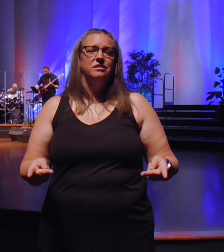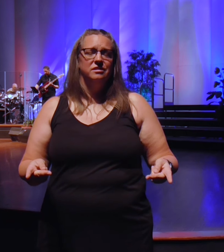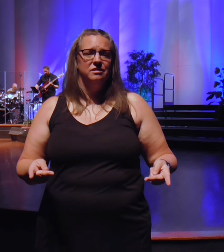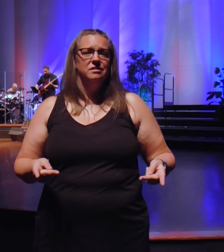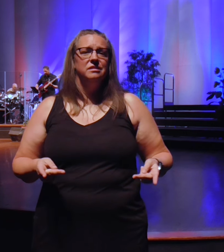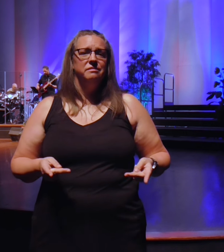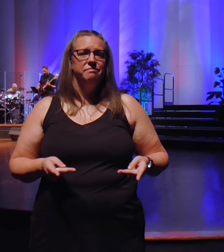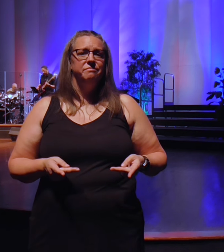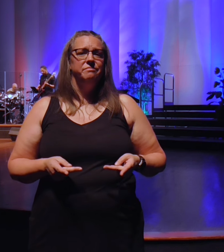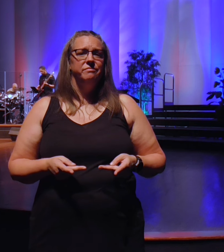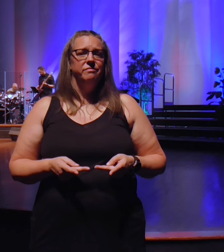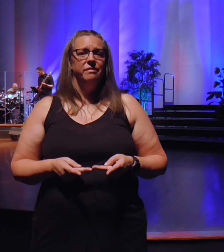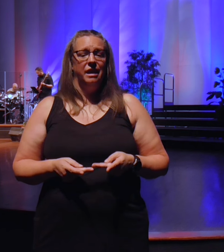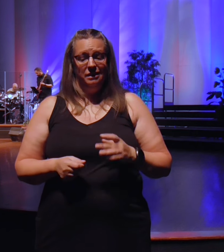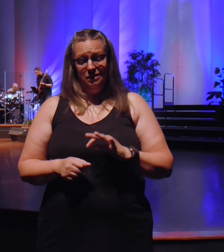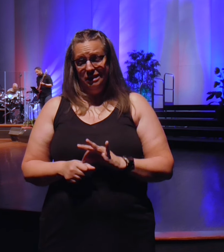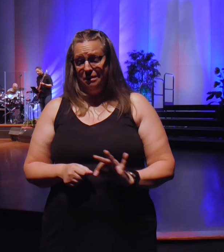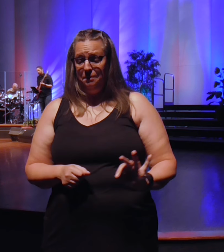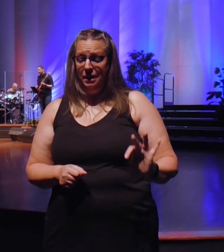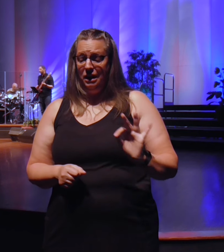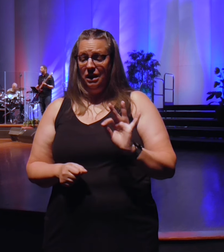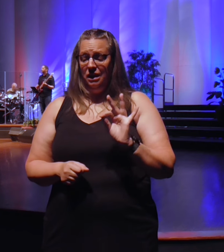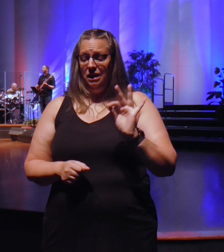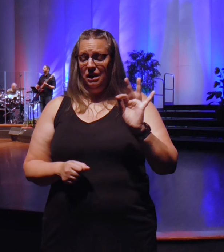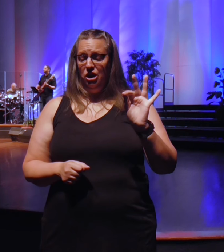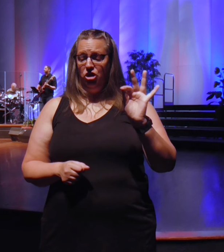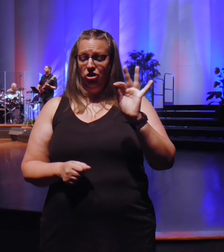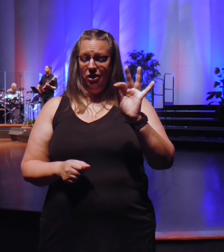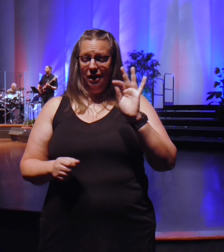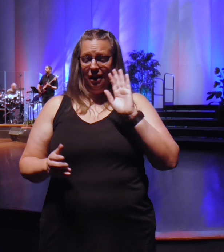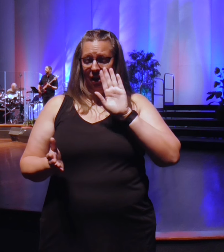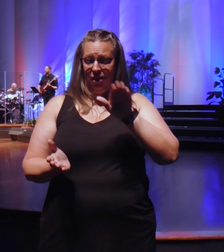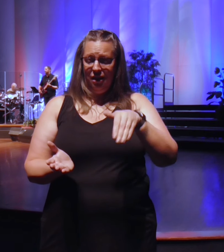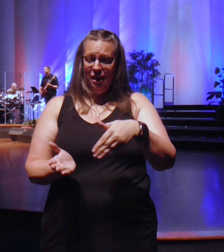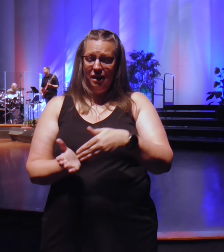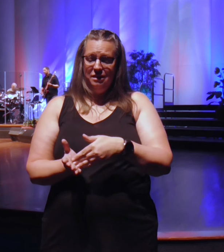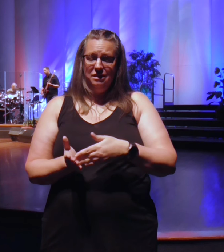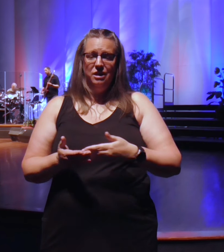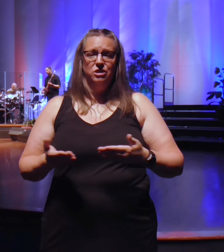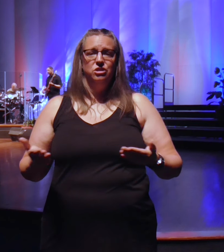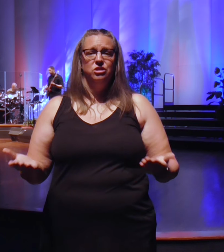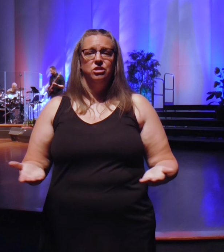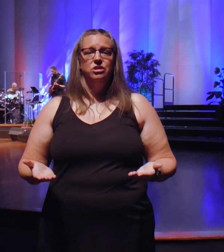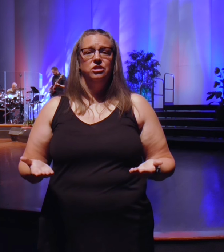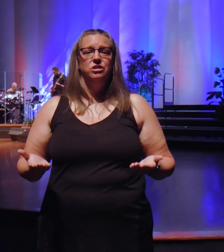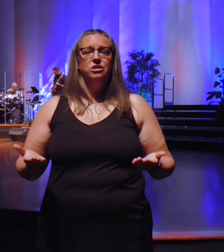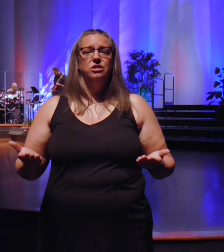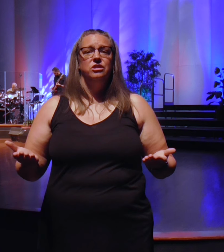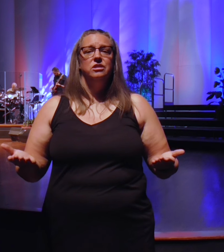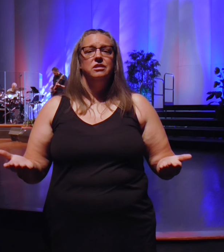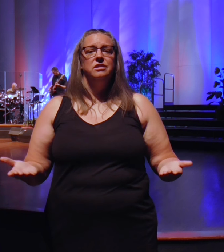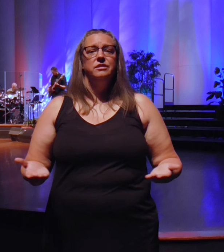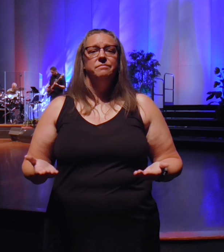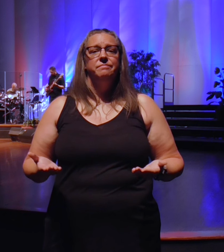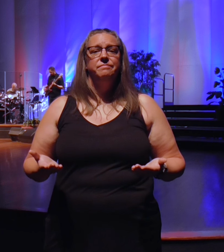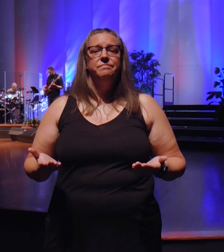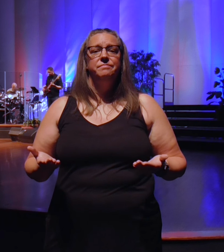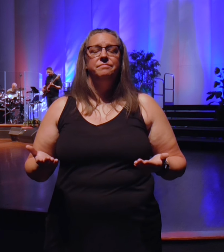place. Spirit at the center of this